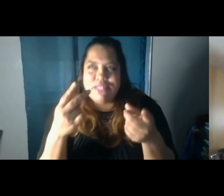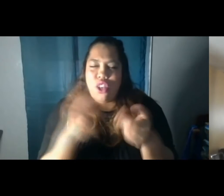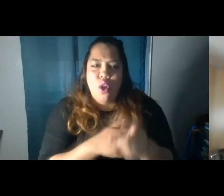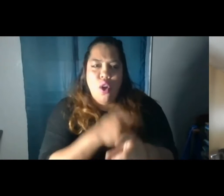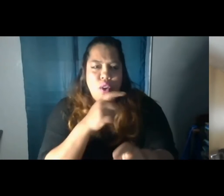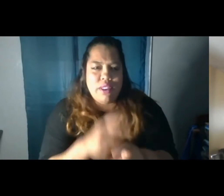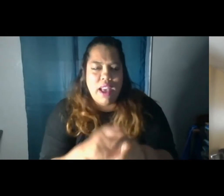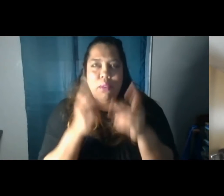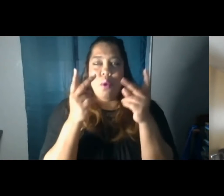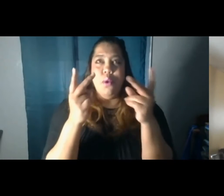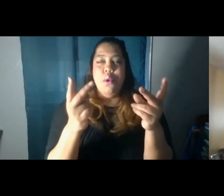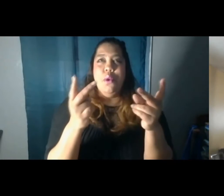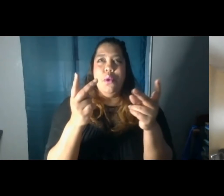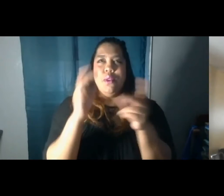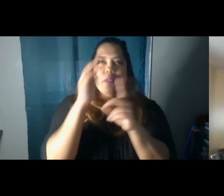heart.